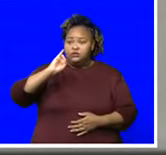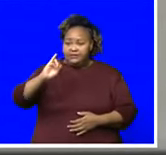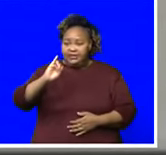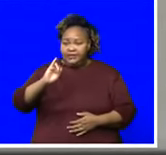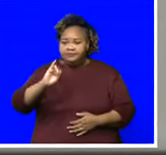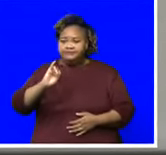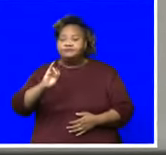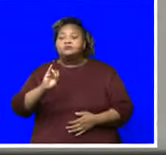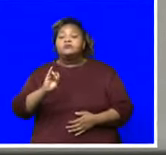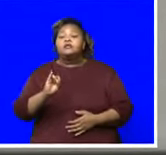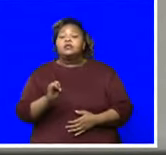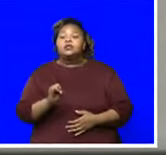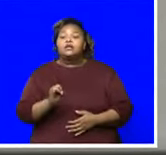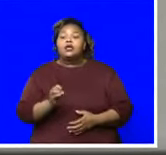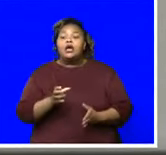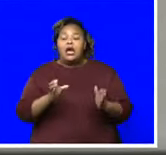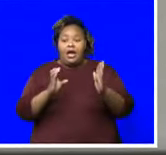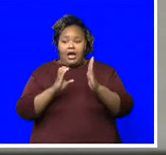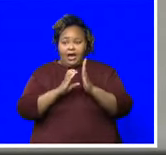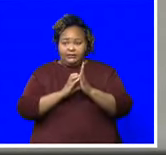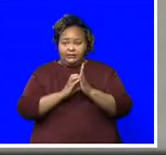of Basic Education.